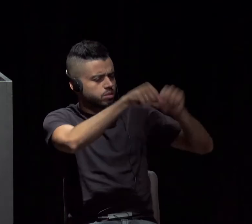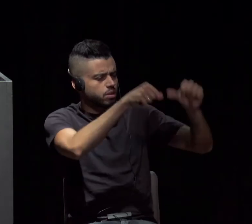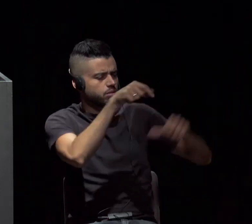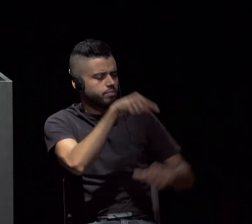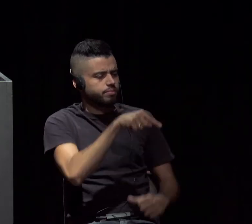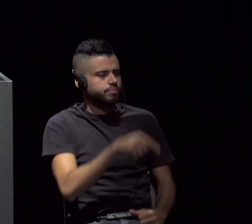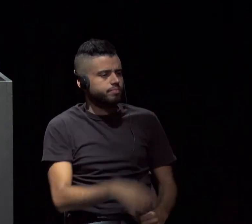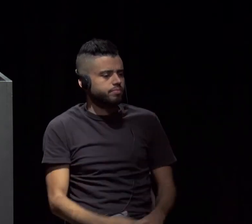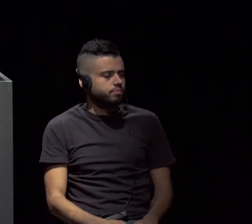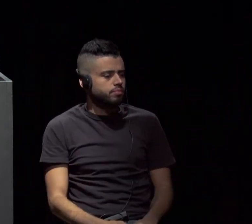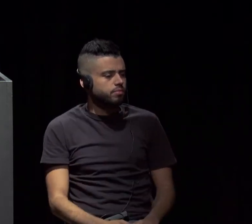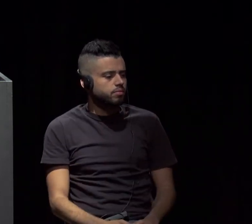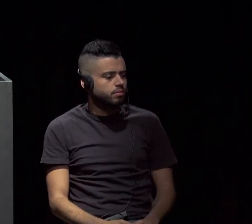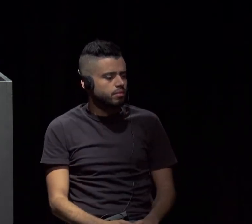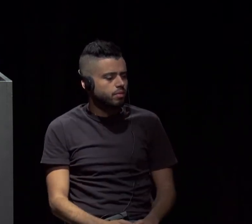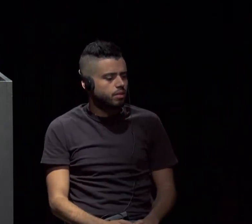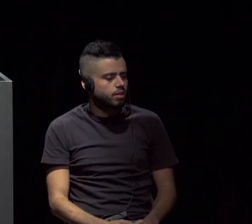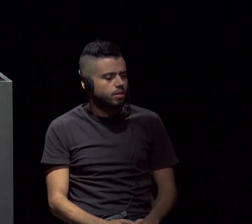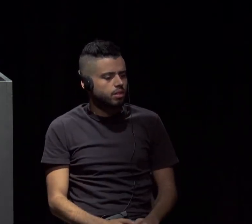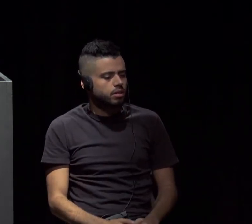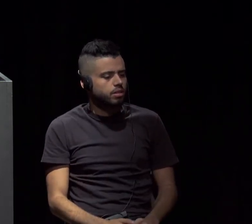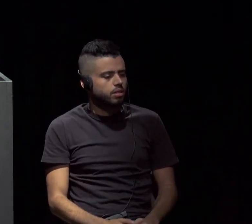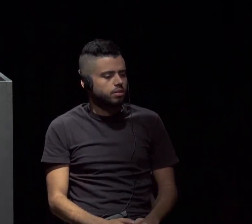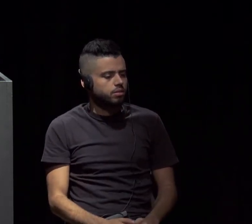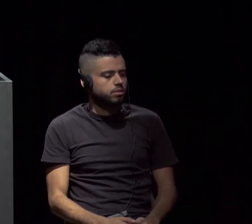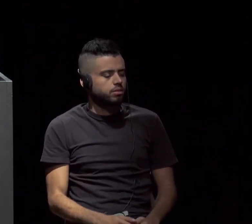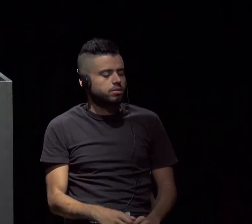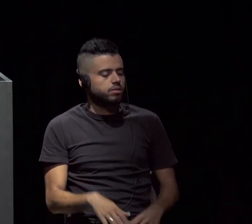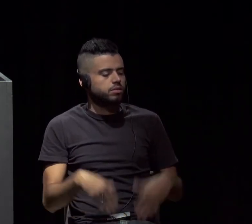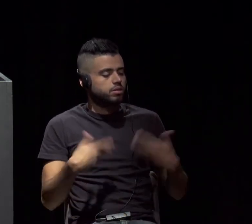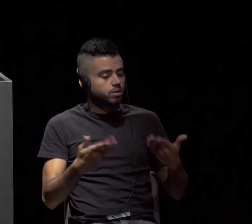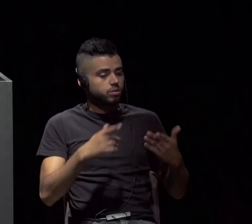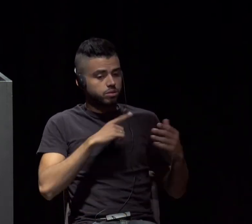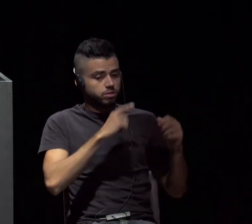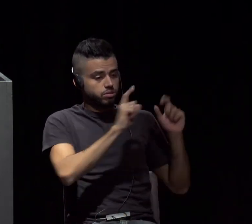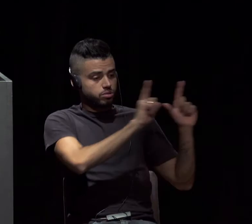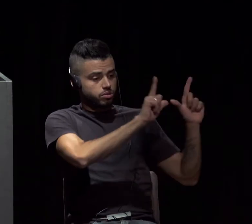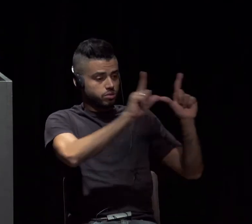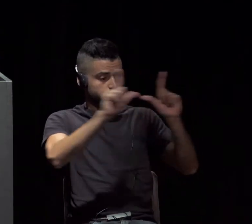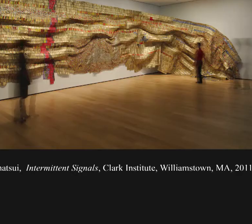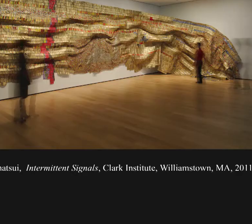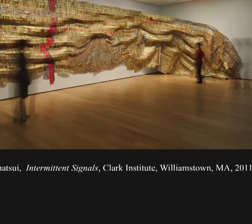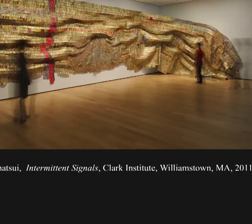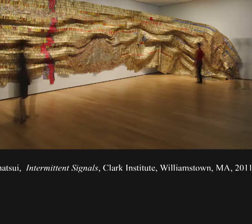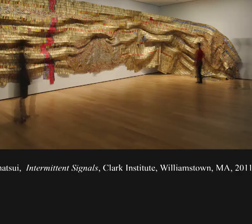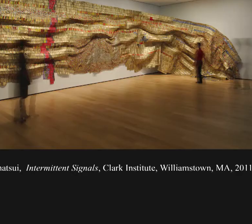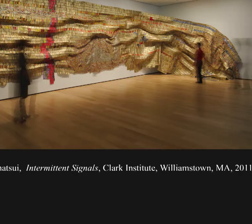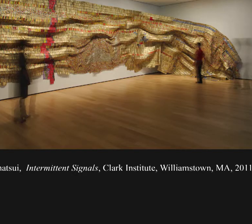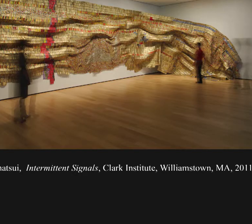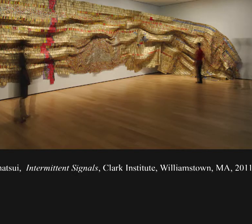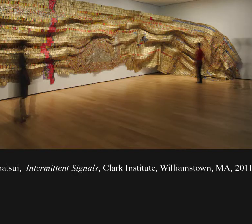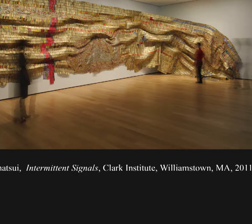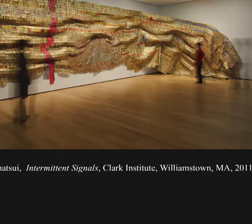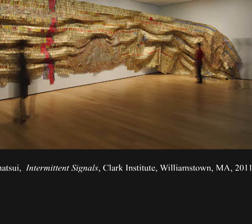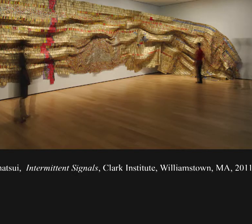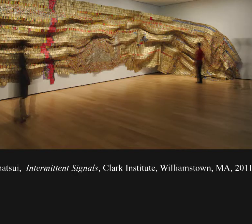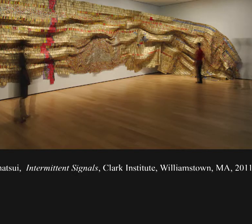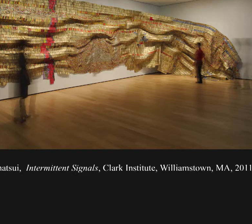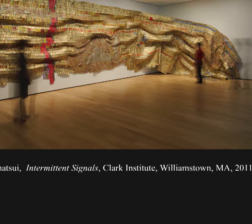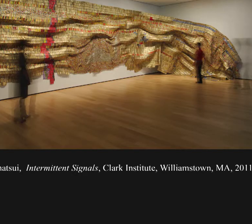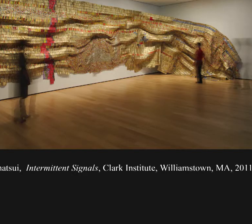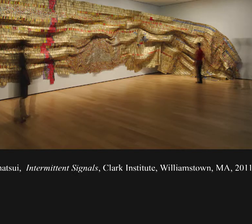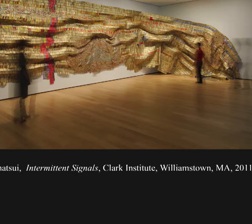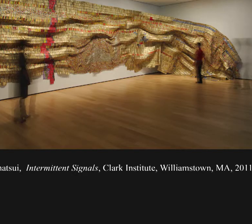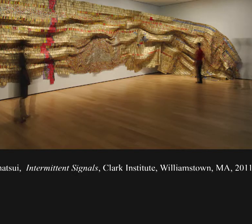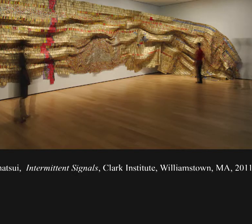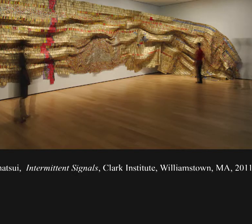when intermittent signals was first shown in New York, it was a massive rectangular wall